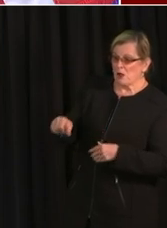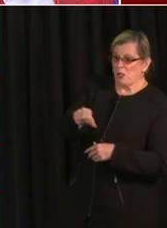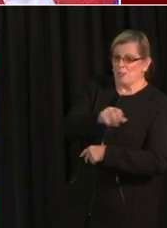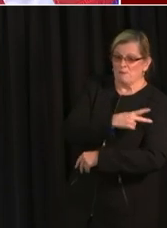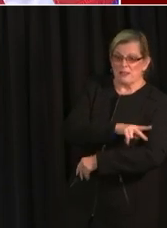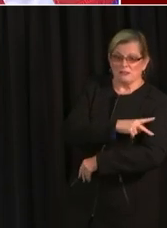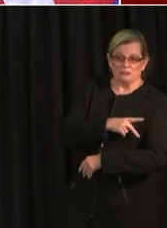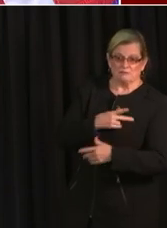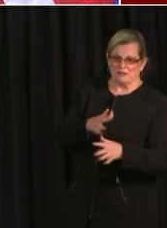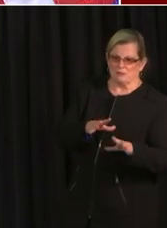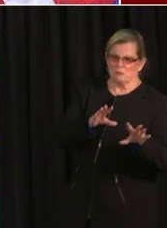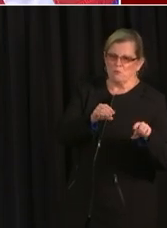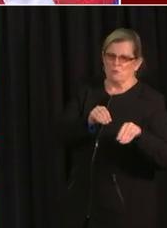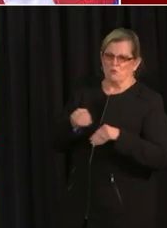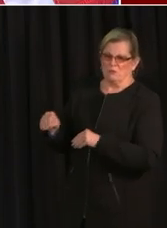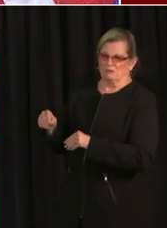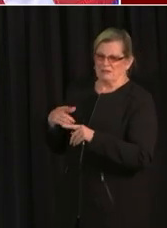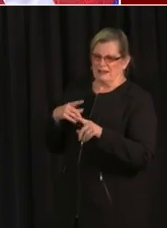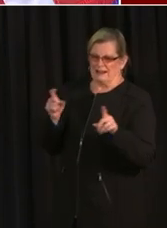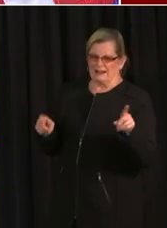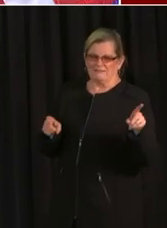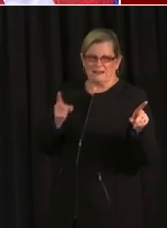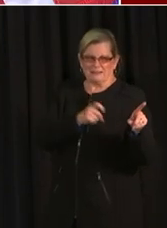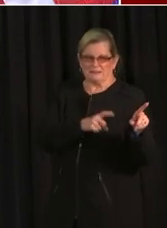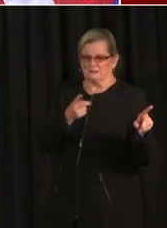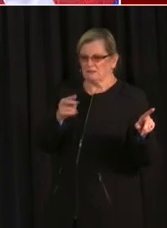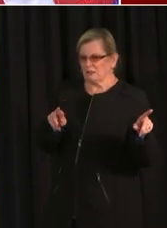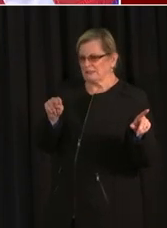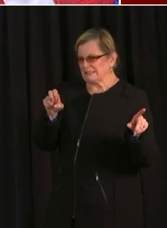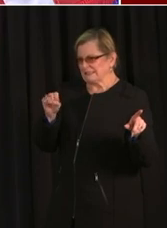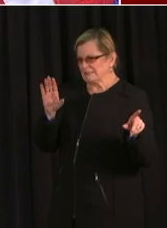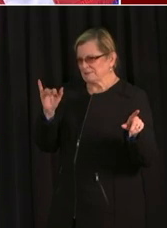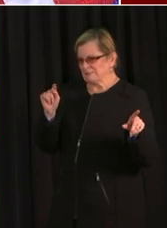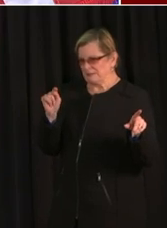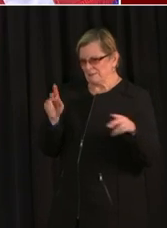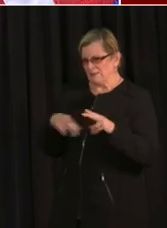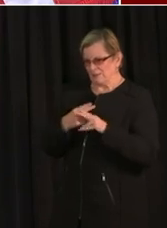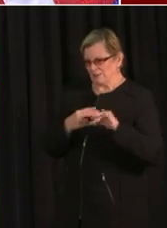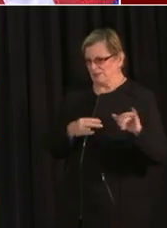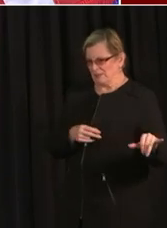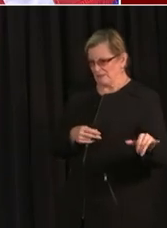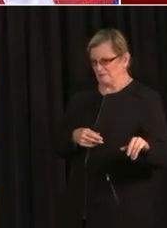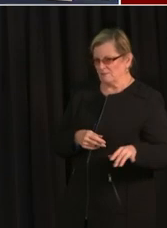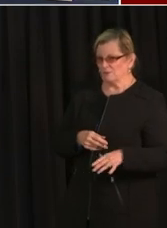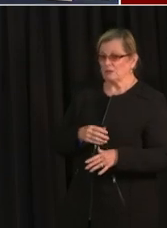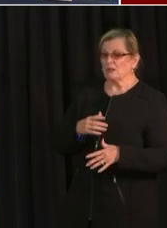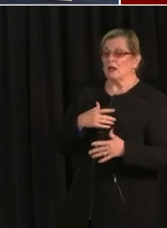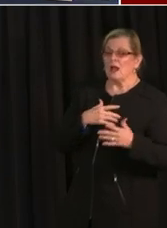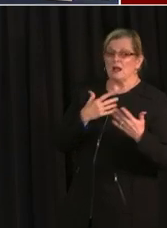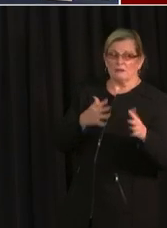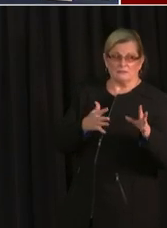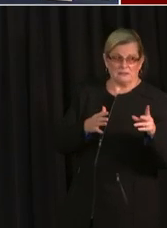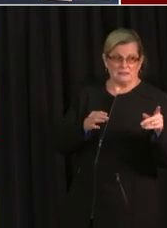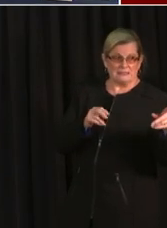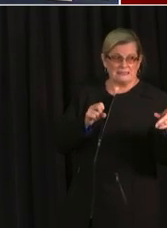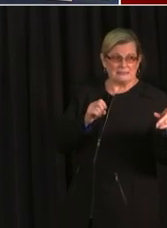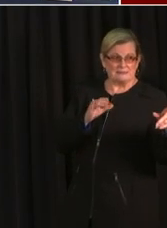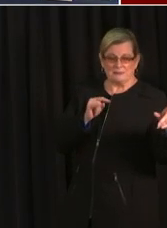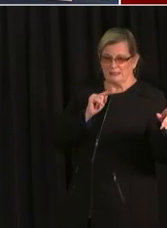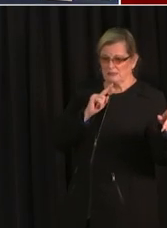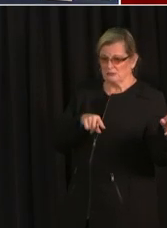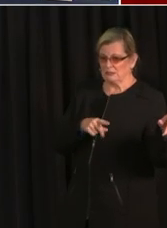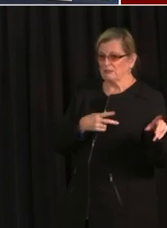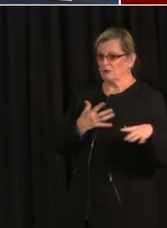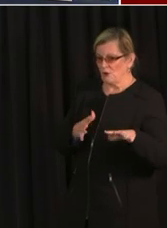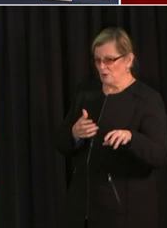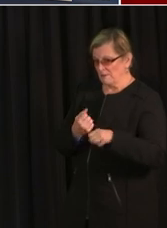moved, and I'll ask Dr. Nesbitt to talk about that. Sure. We made some transfers of this morning